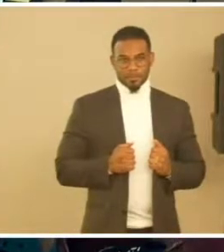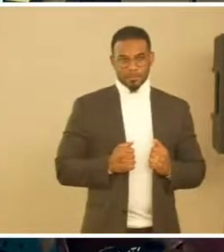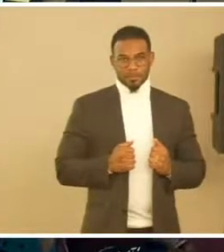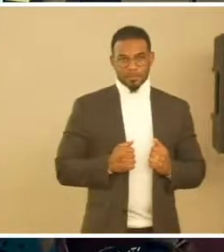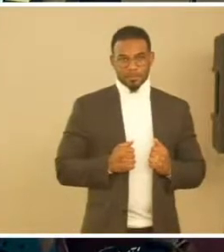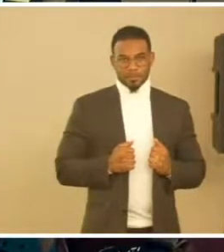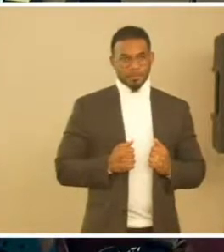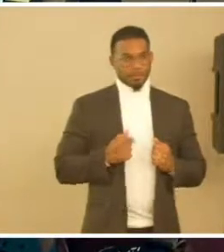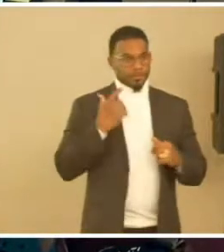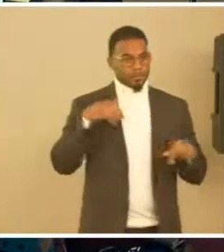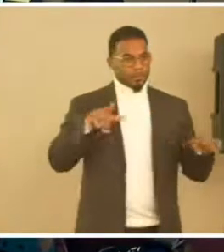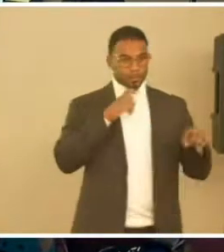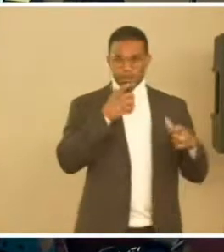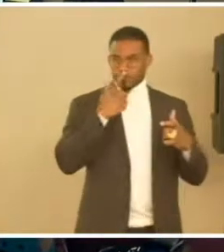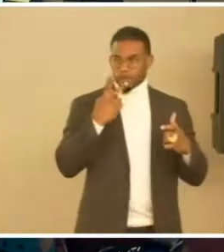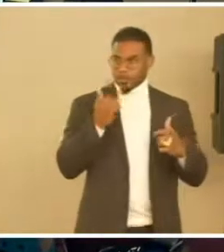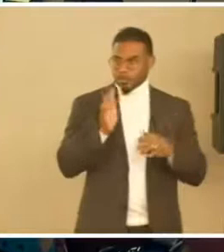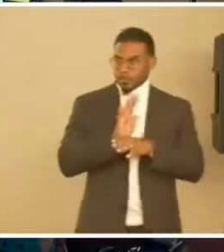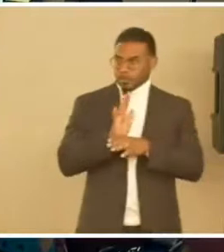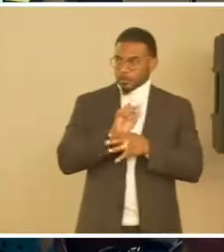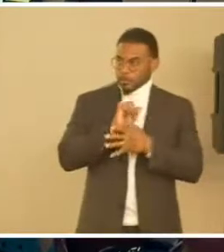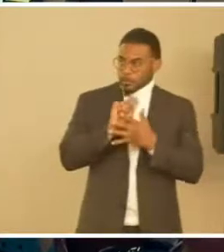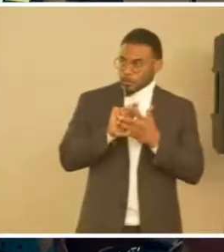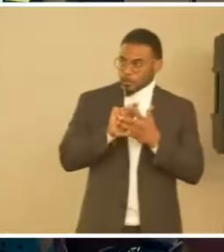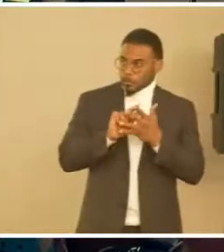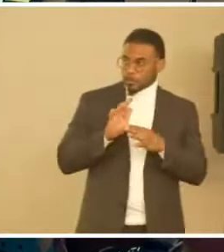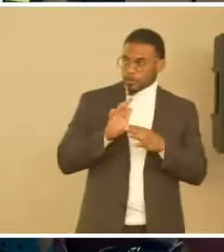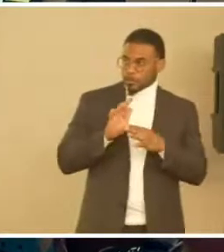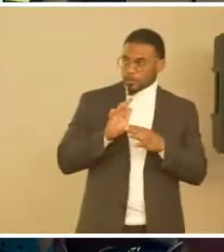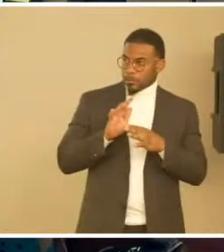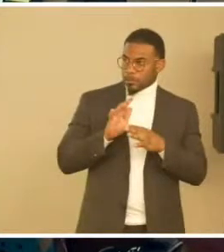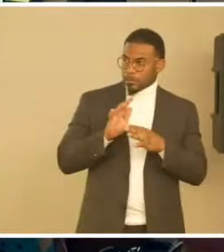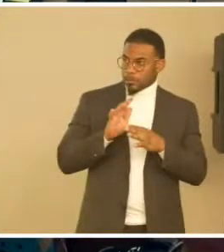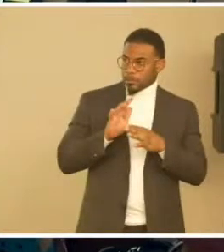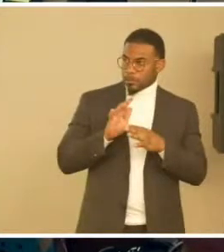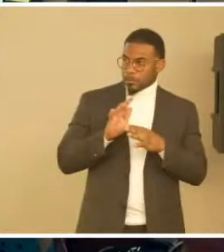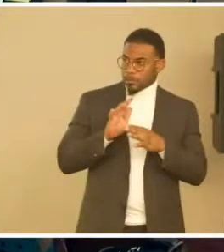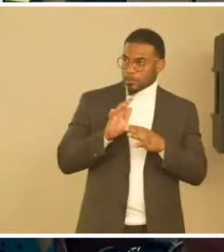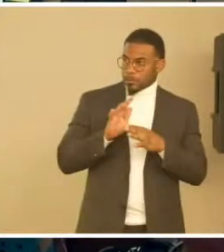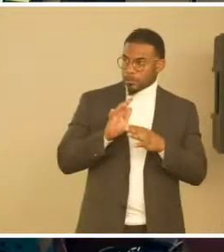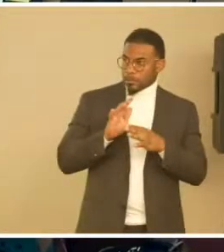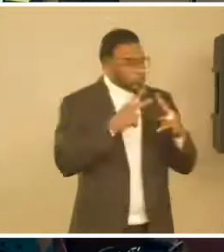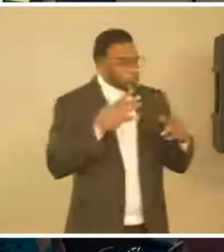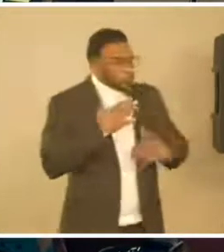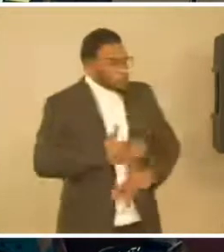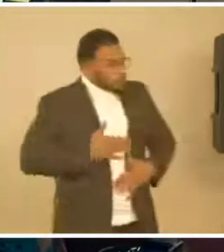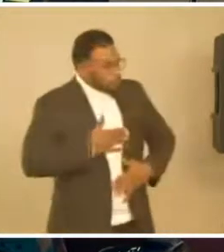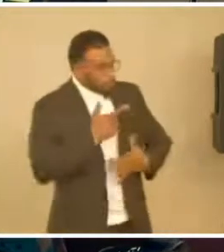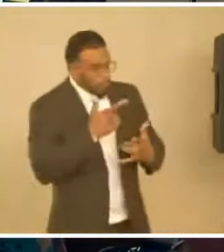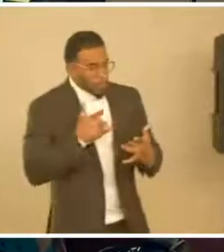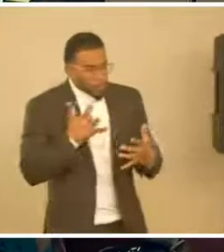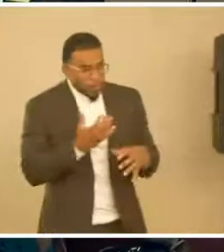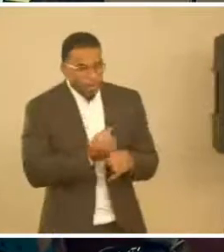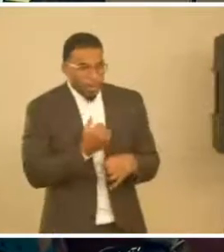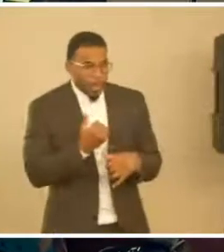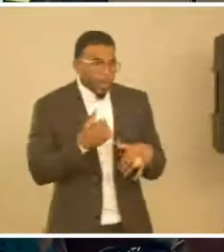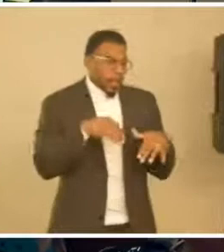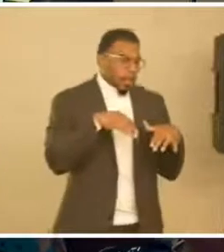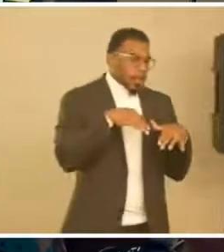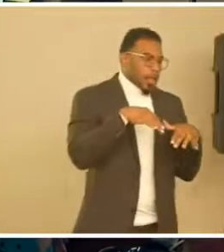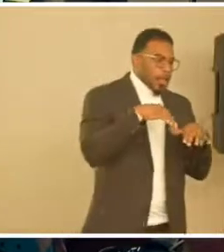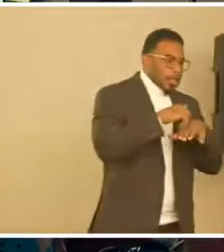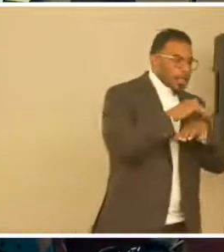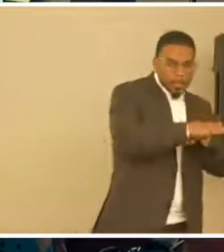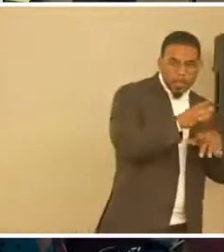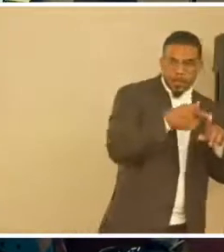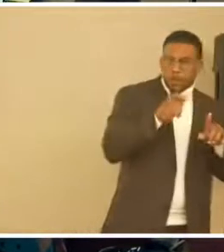For those of you who haven't seen any of the films, all of them are on our festival website, and they're always very delightful. We get entries